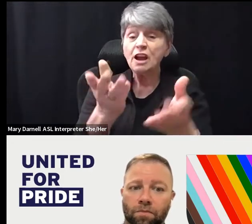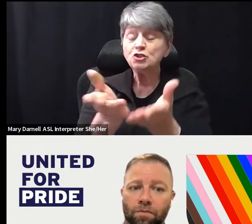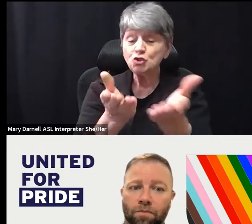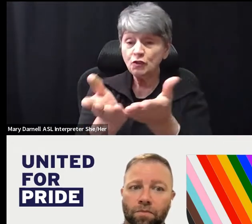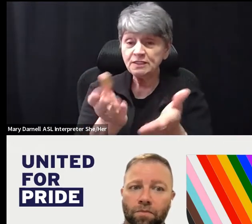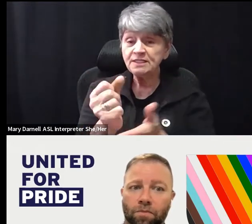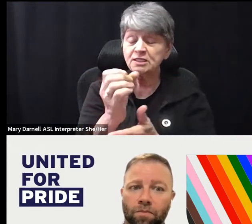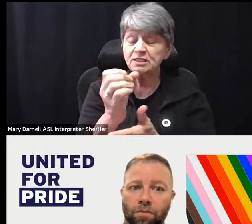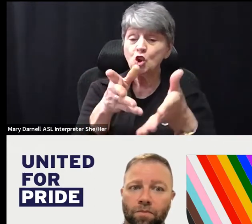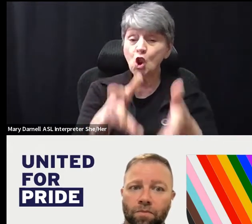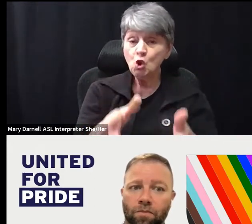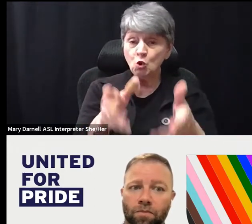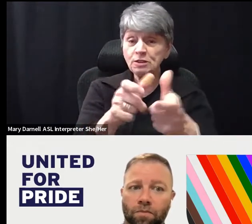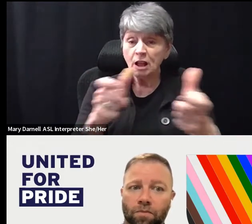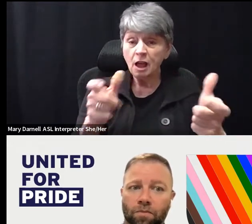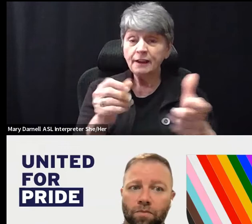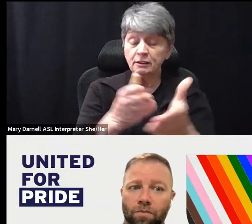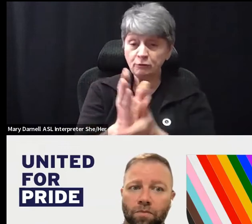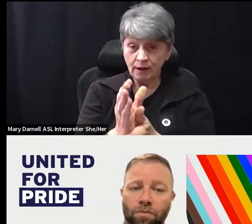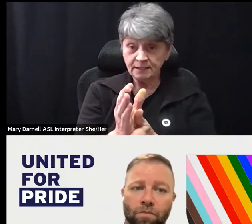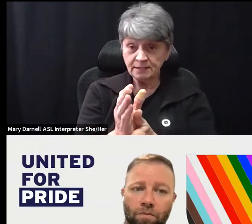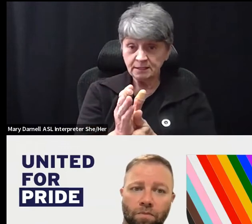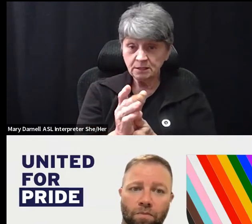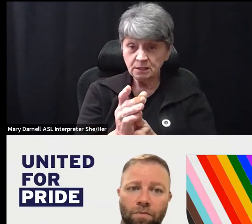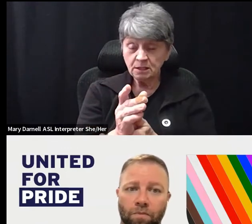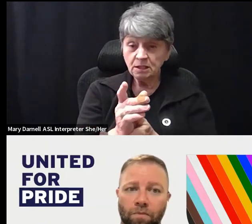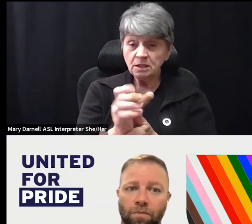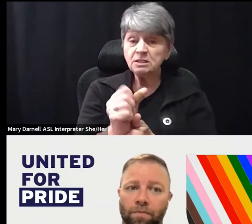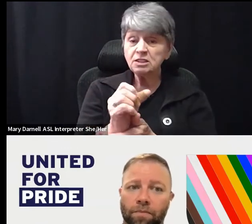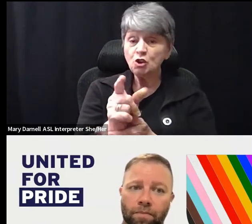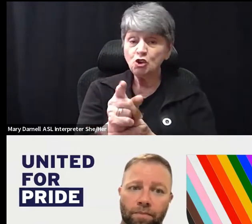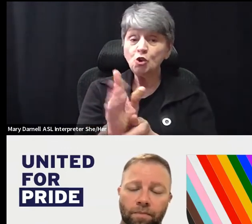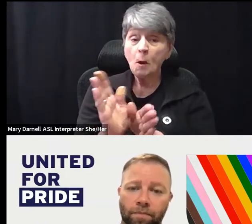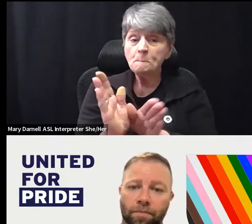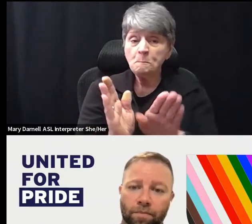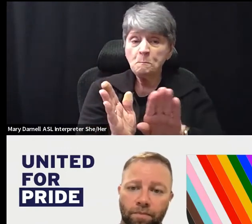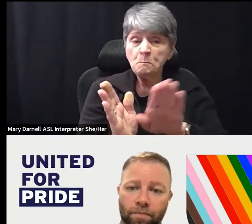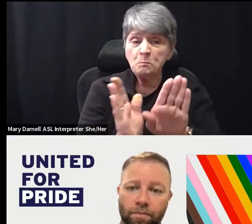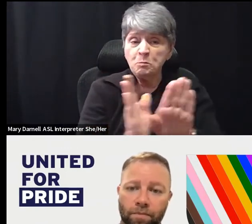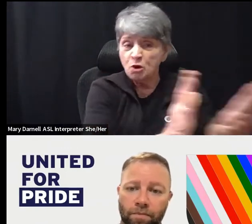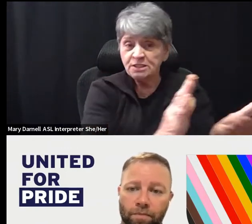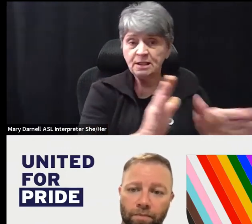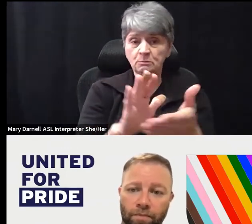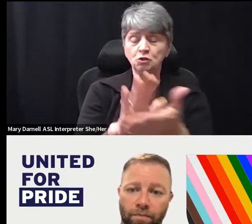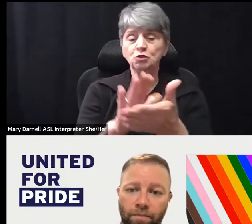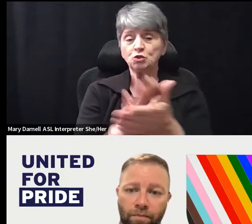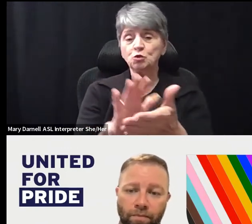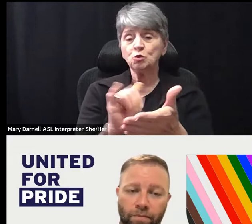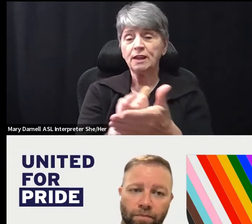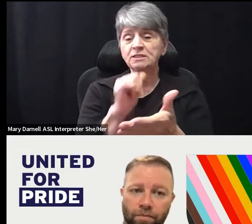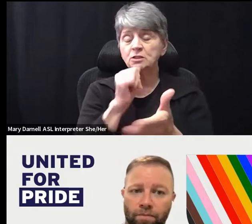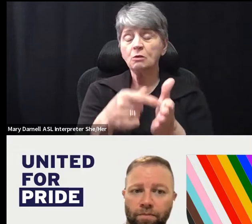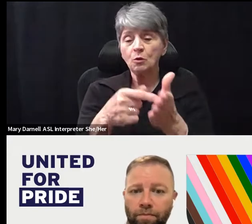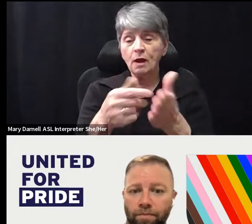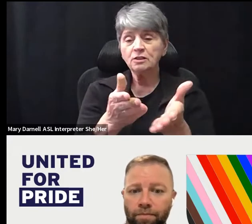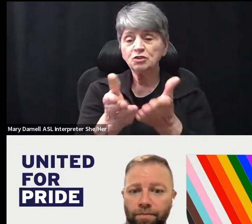lot of rights. It's sort of like actually, and you push them to a school that doesn't have to serve them rather than keep them in the public school that has actual laws that have to